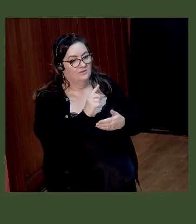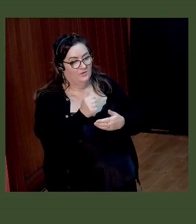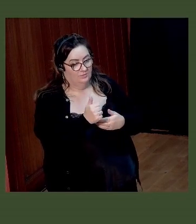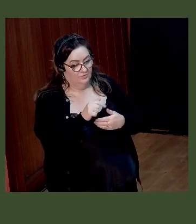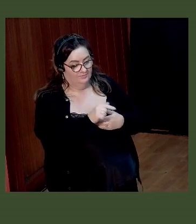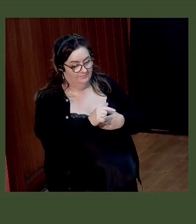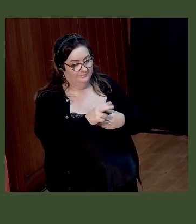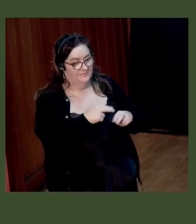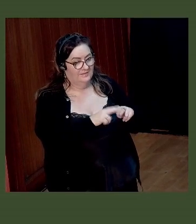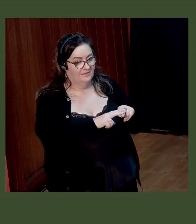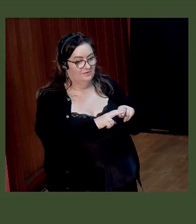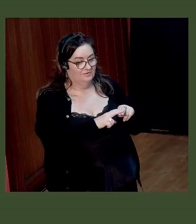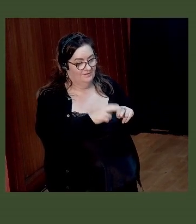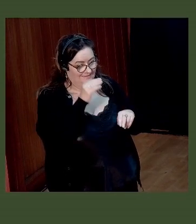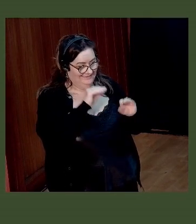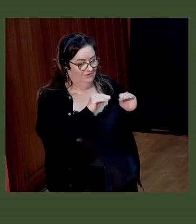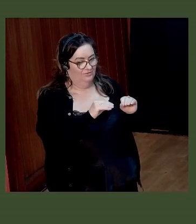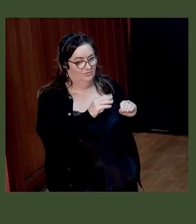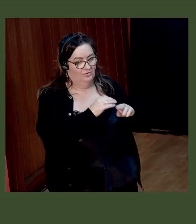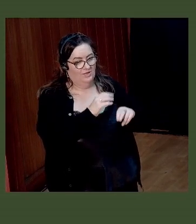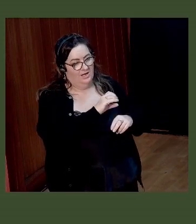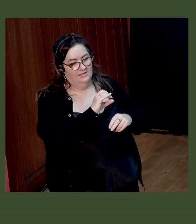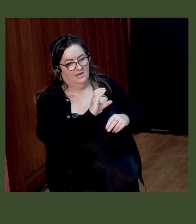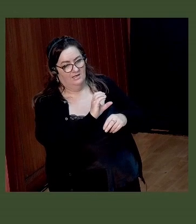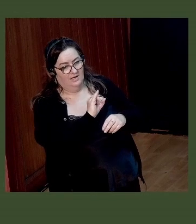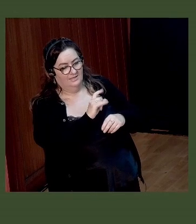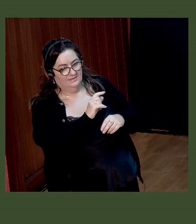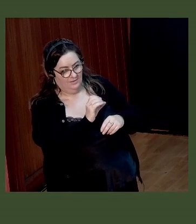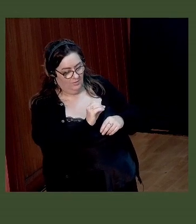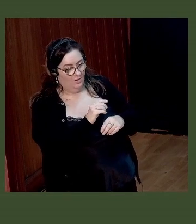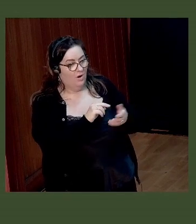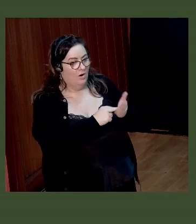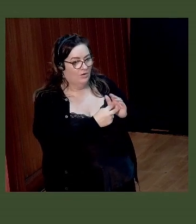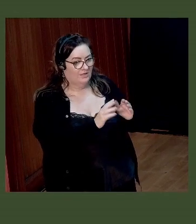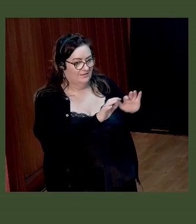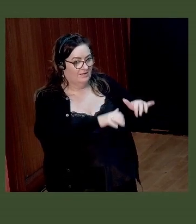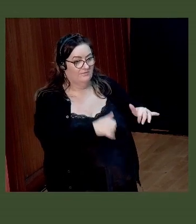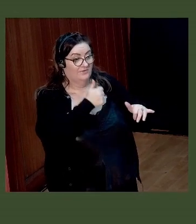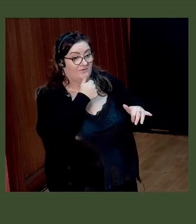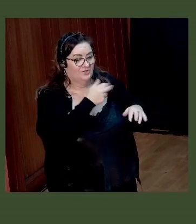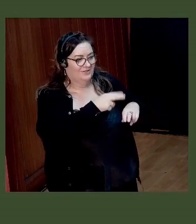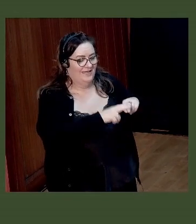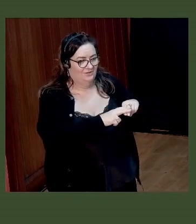1921, the Irish National Teachers Organisation, INTO, organised a conference of the first national